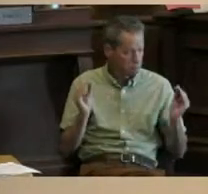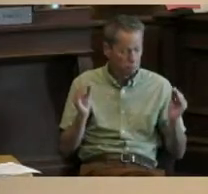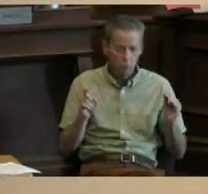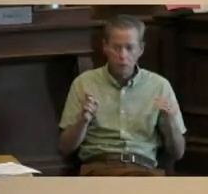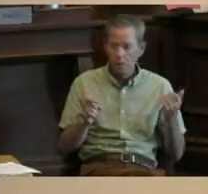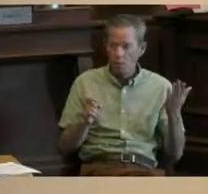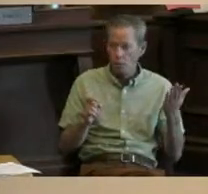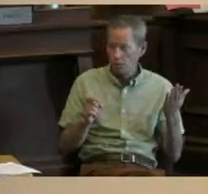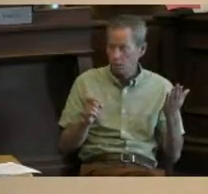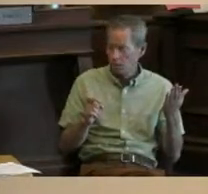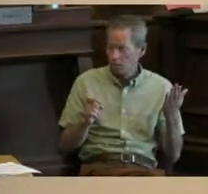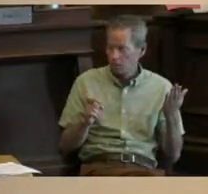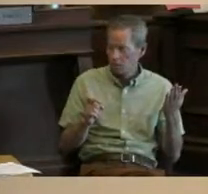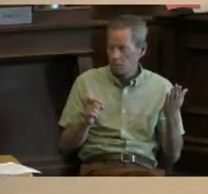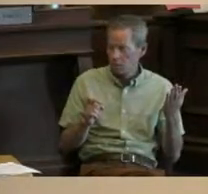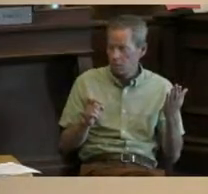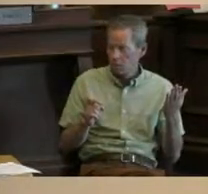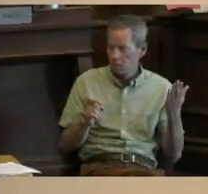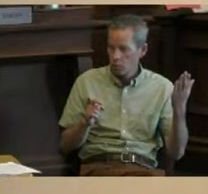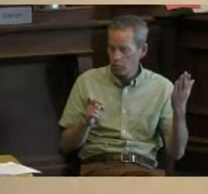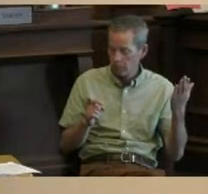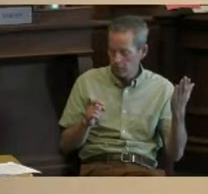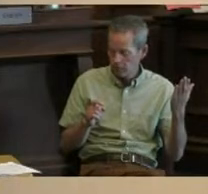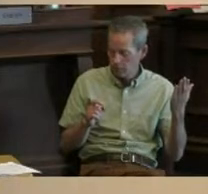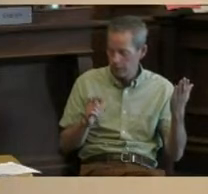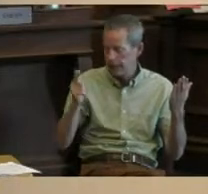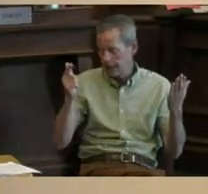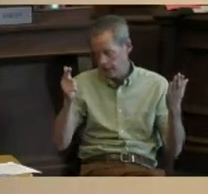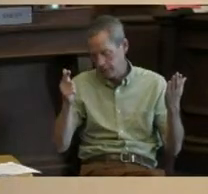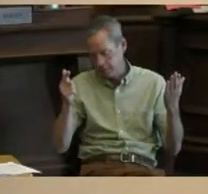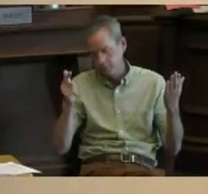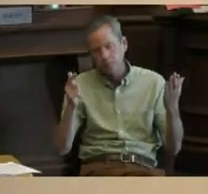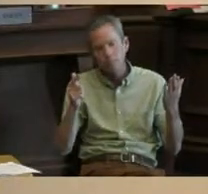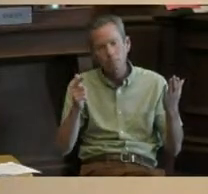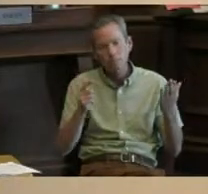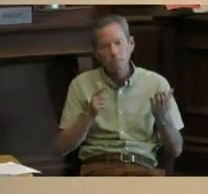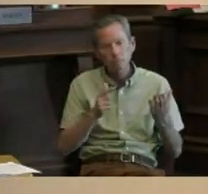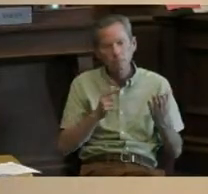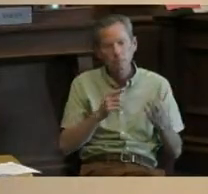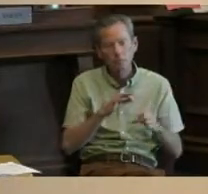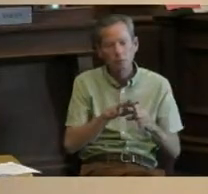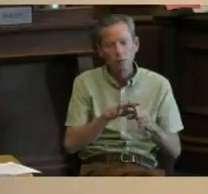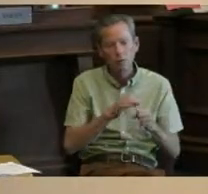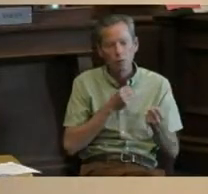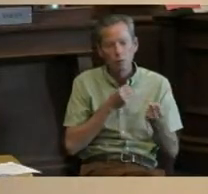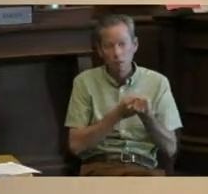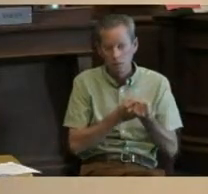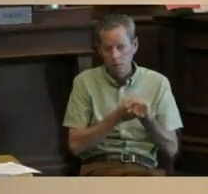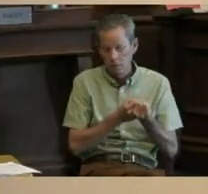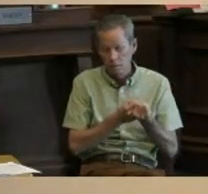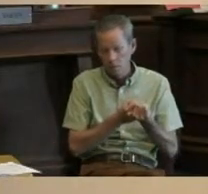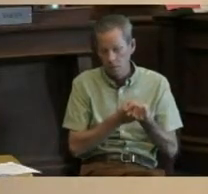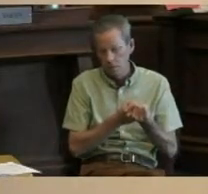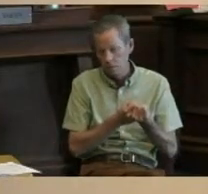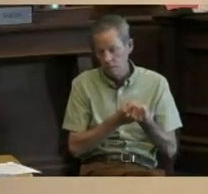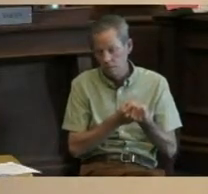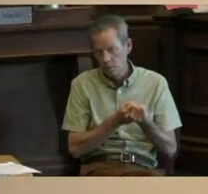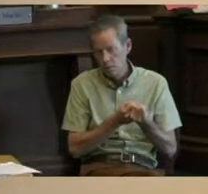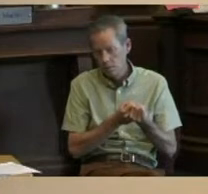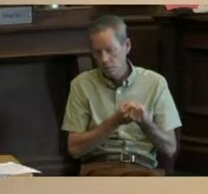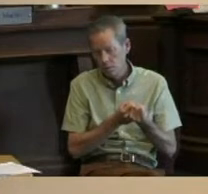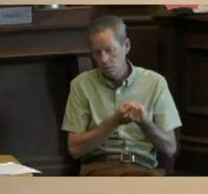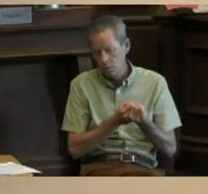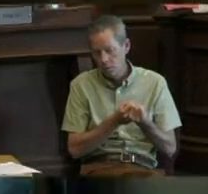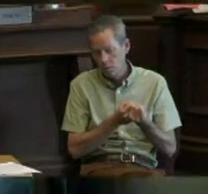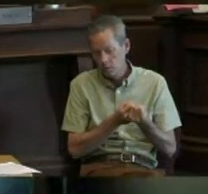need a motion and a second. Move it. Second. Moved and seconded, and now we vote on introductory number 353. All in